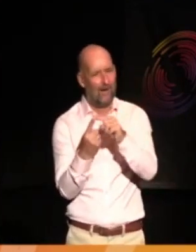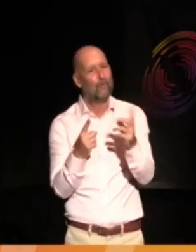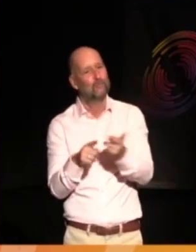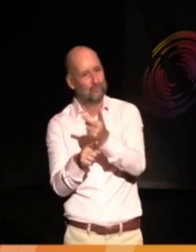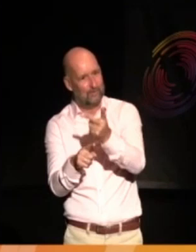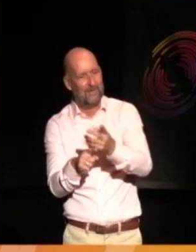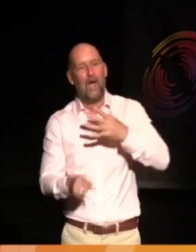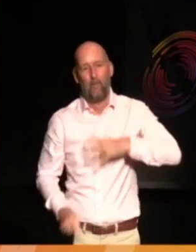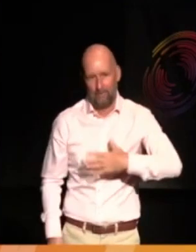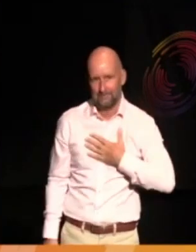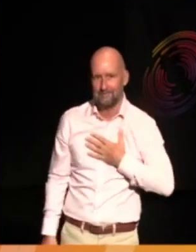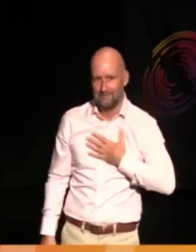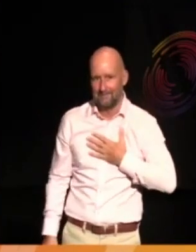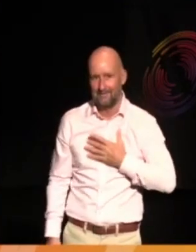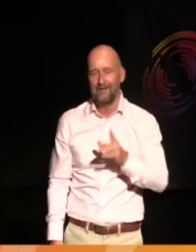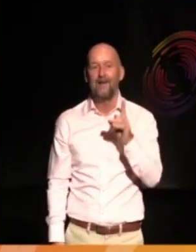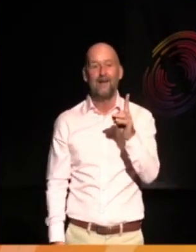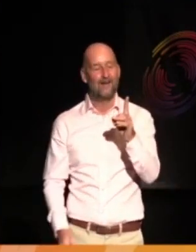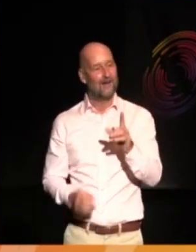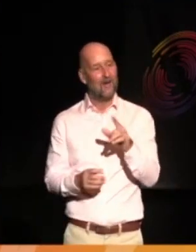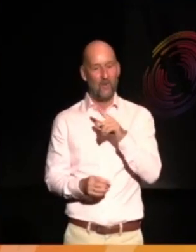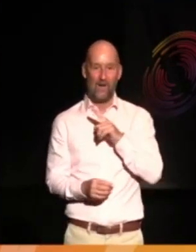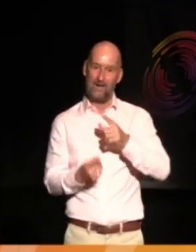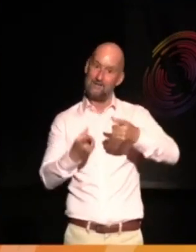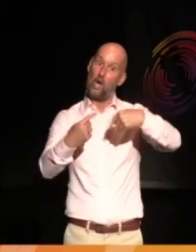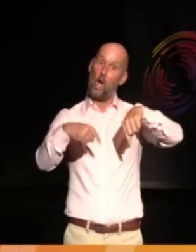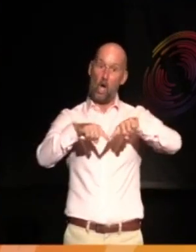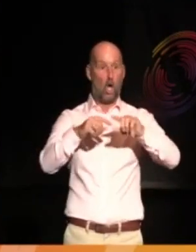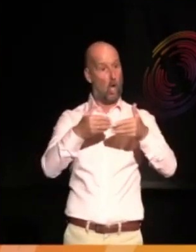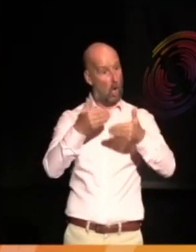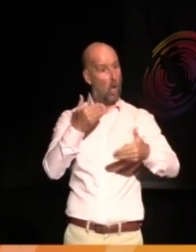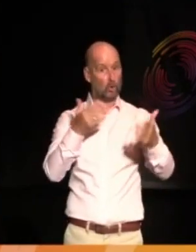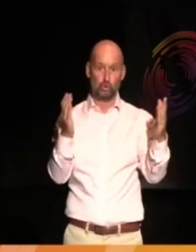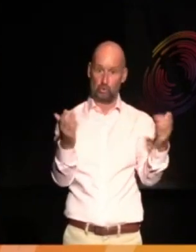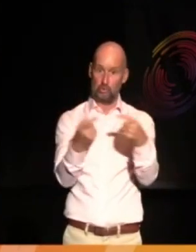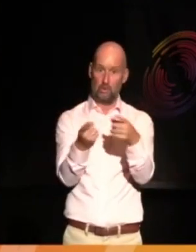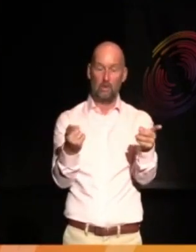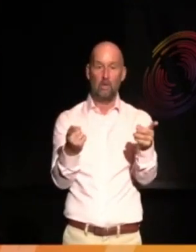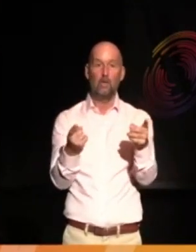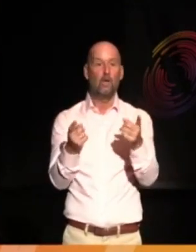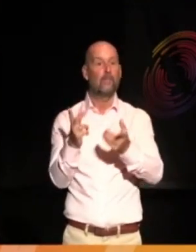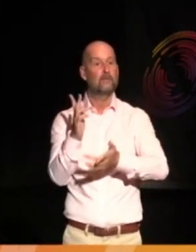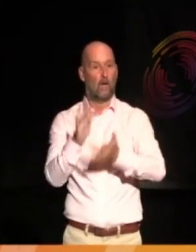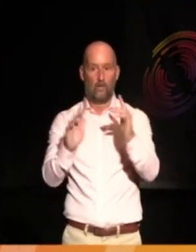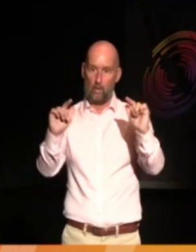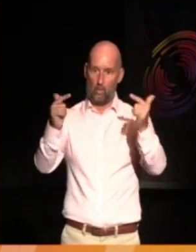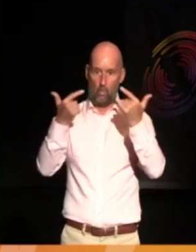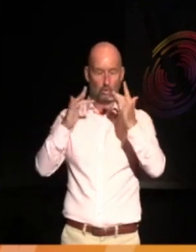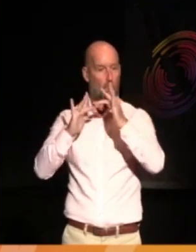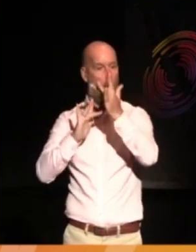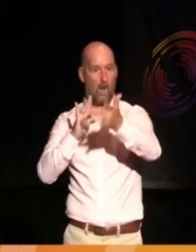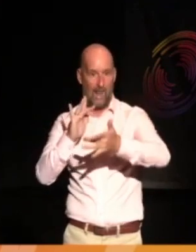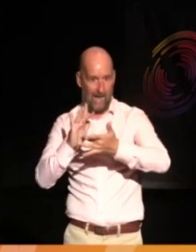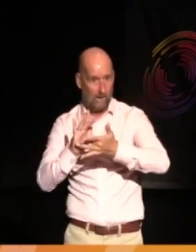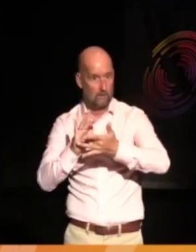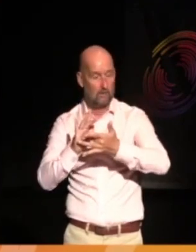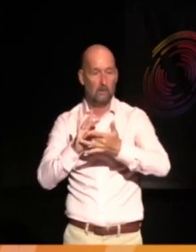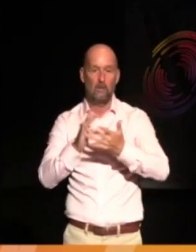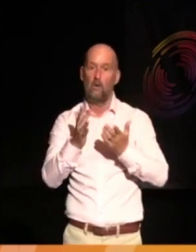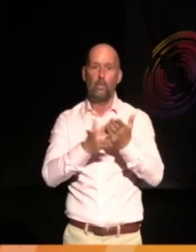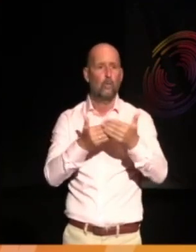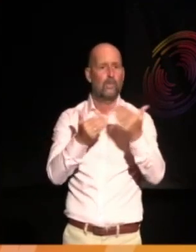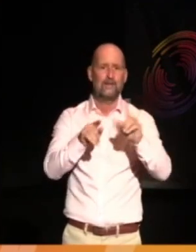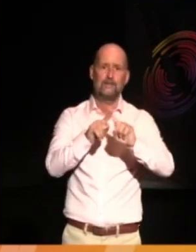But the thing is that it is us for today. There's obviously lots and lots of other people online. There's people joining us later in the